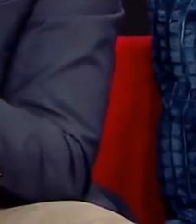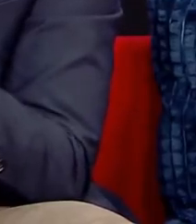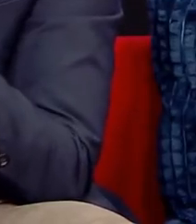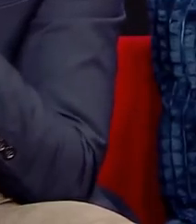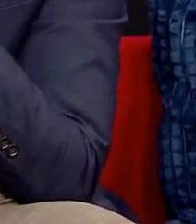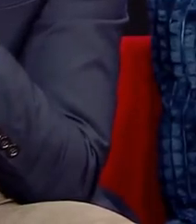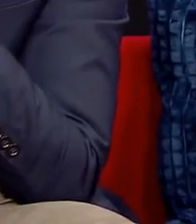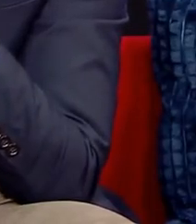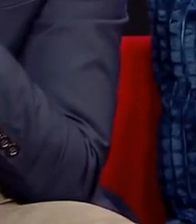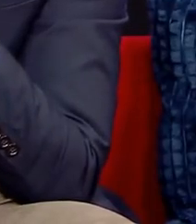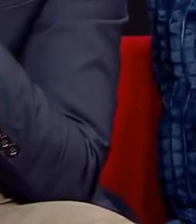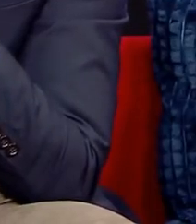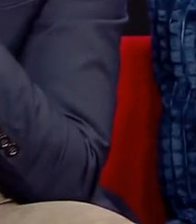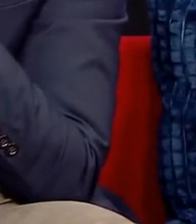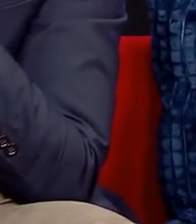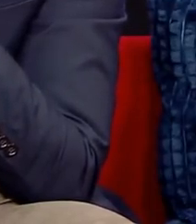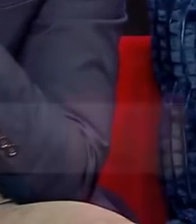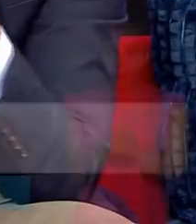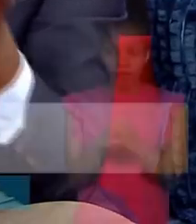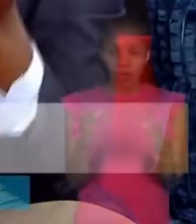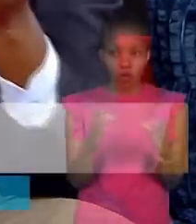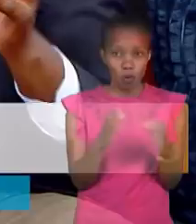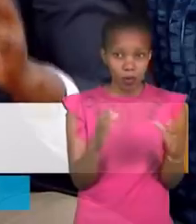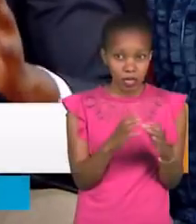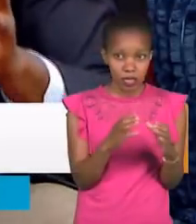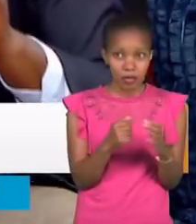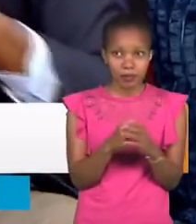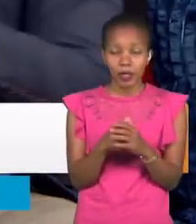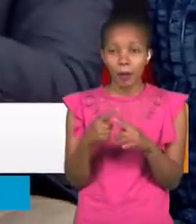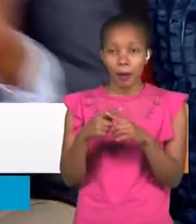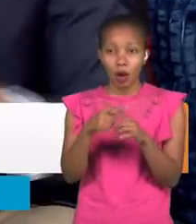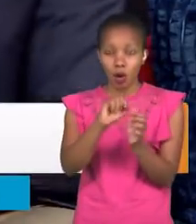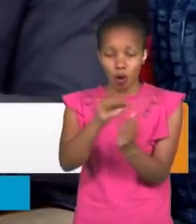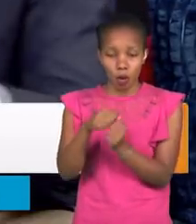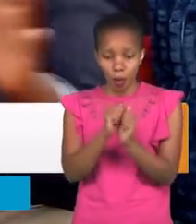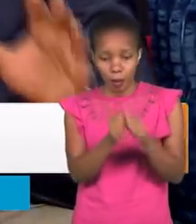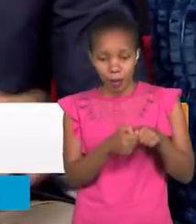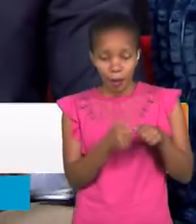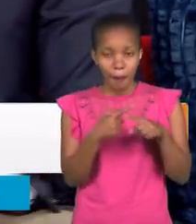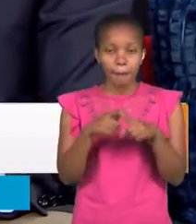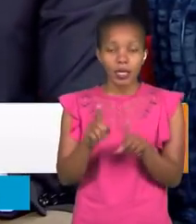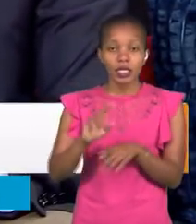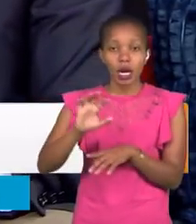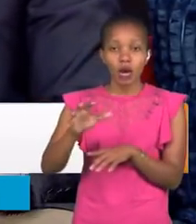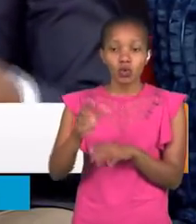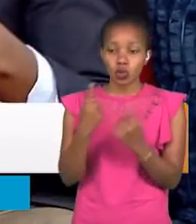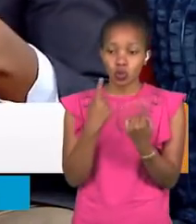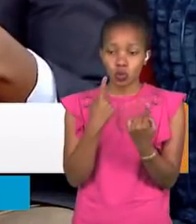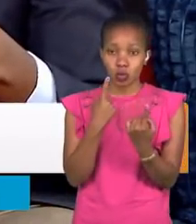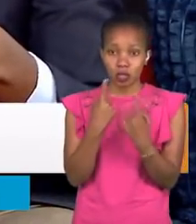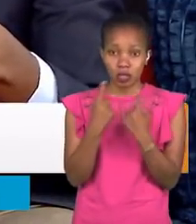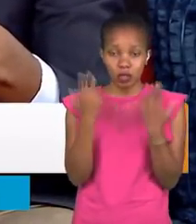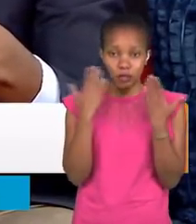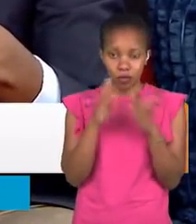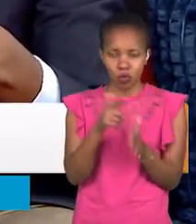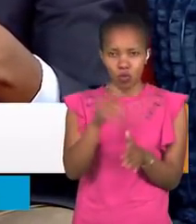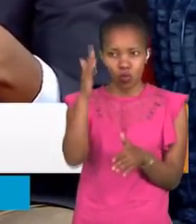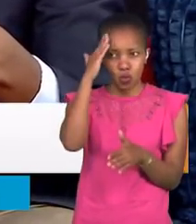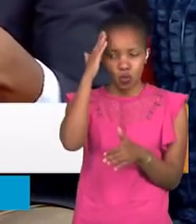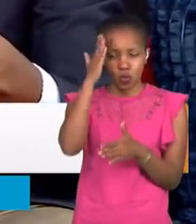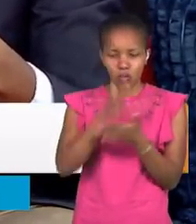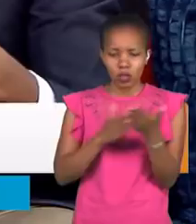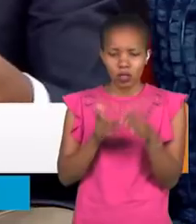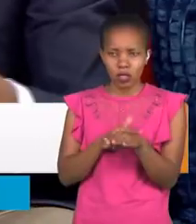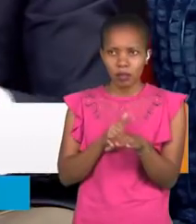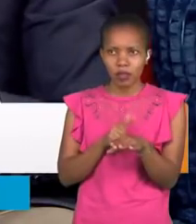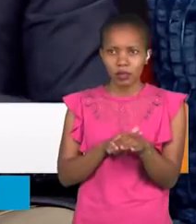1,200 families in Sanjuri community, Magunga, Homa Bay. But the counties you've mentioned, you know, sometimes you receive kind